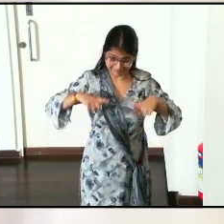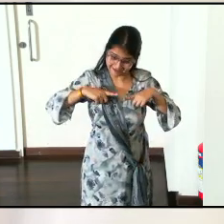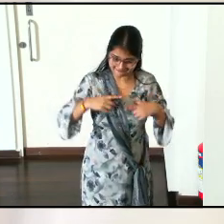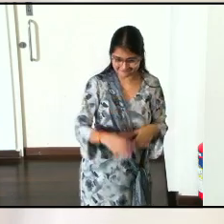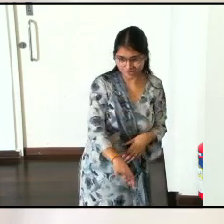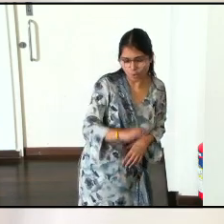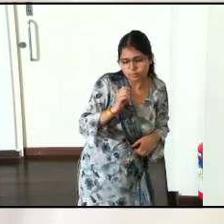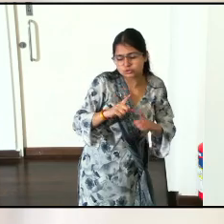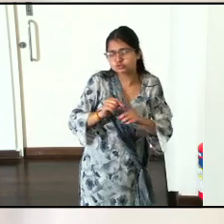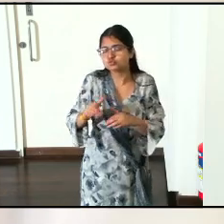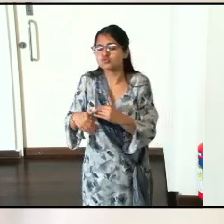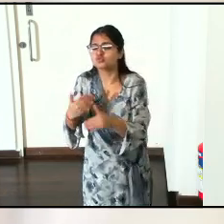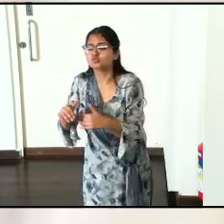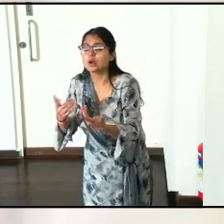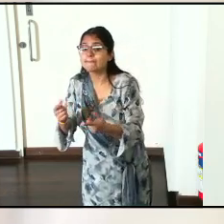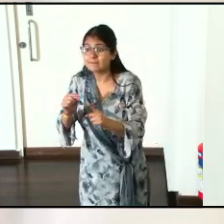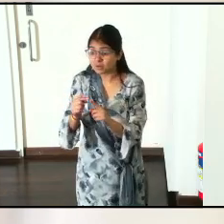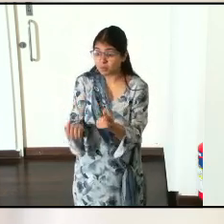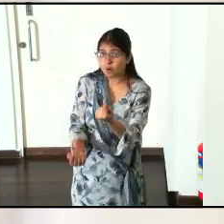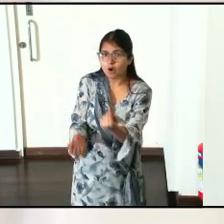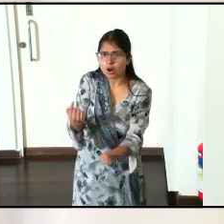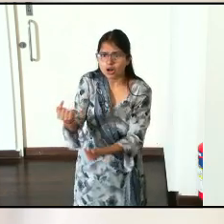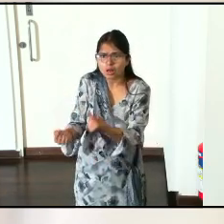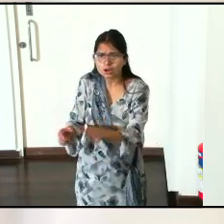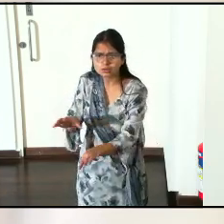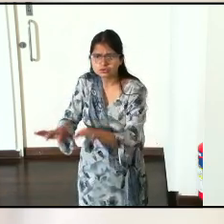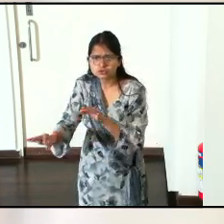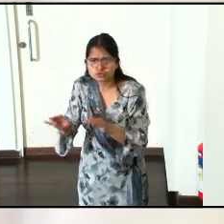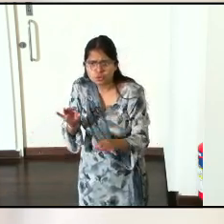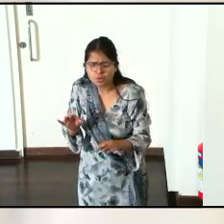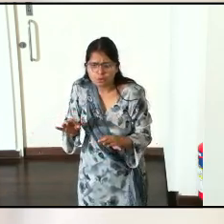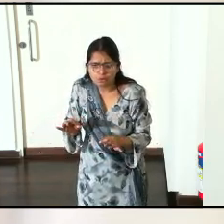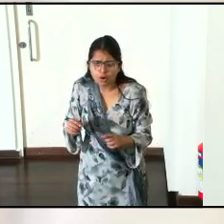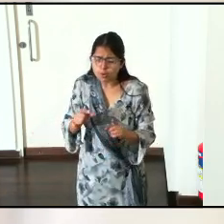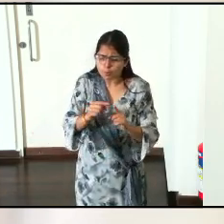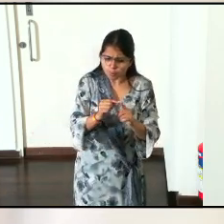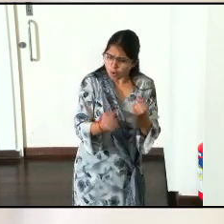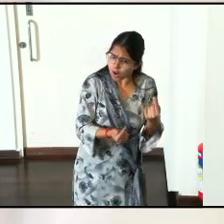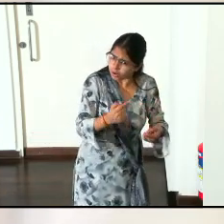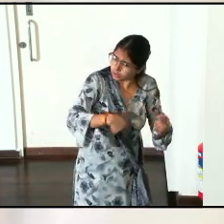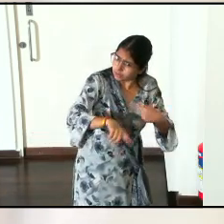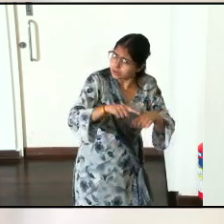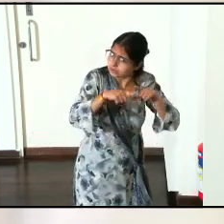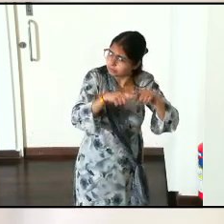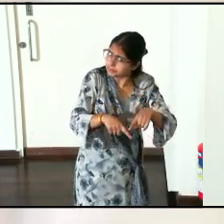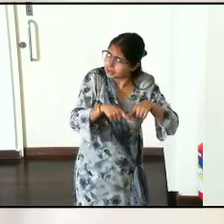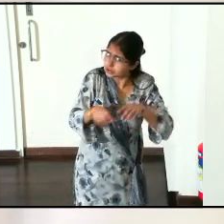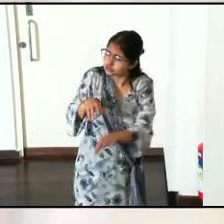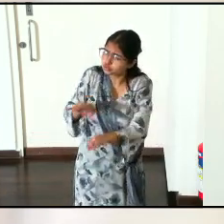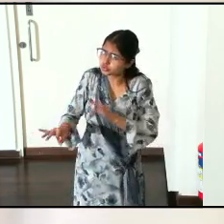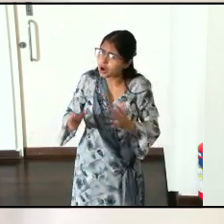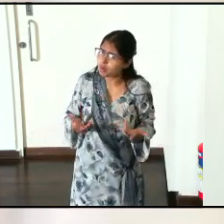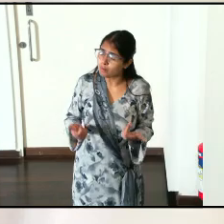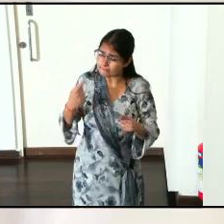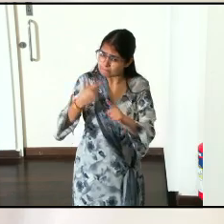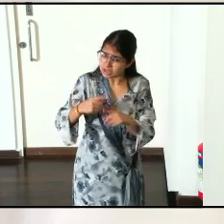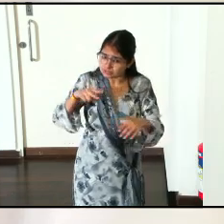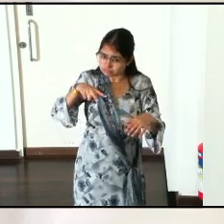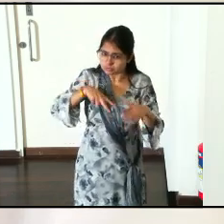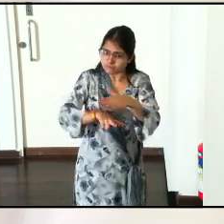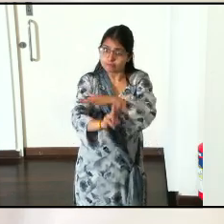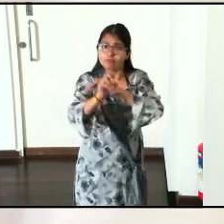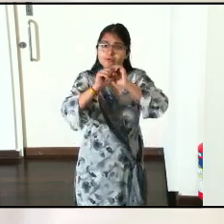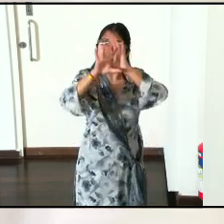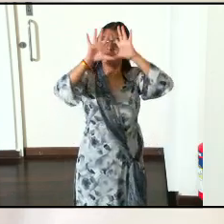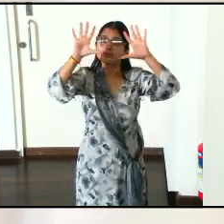would do, but in terms of political choices, in terms of new visions, in ways in which they have